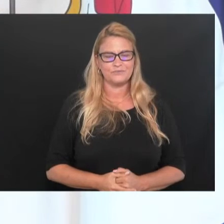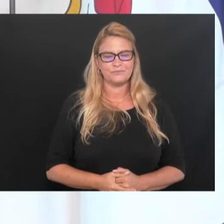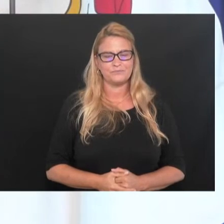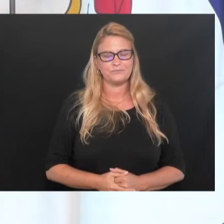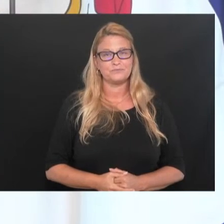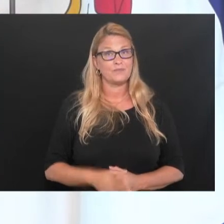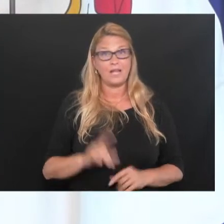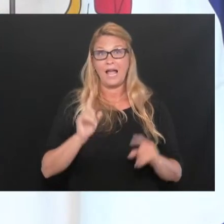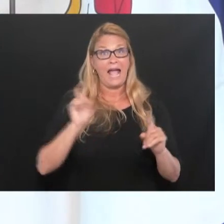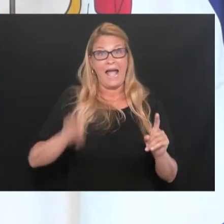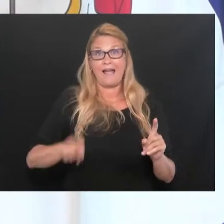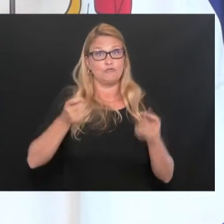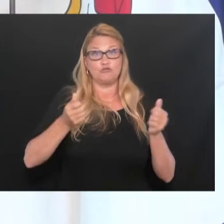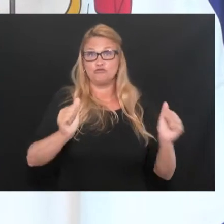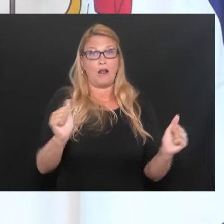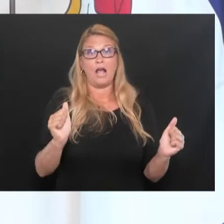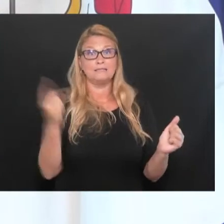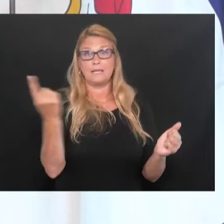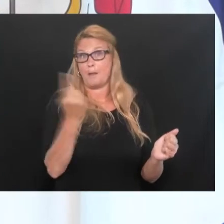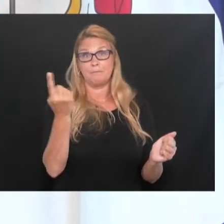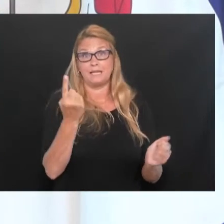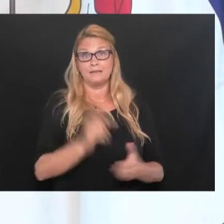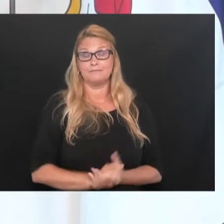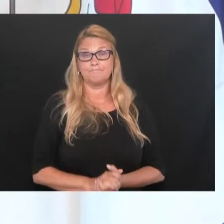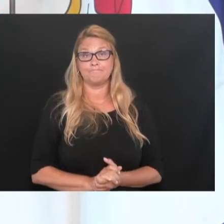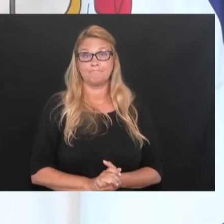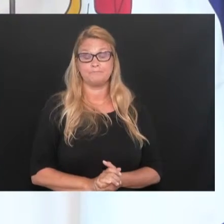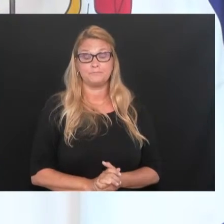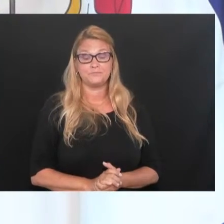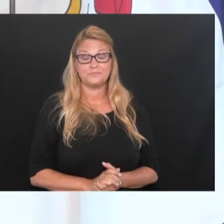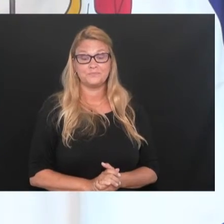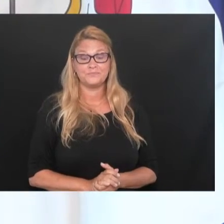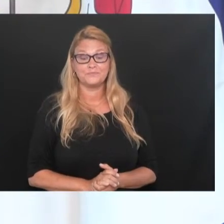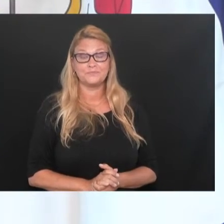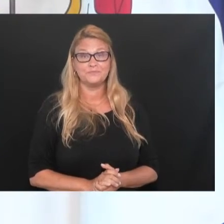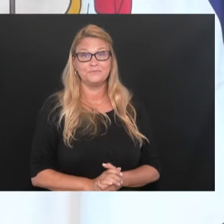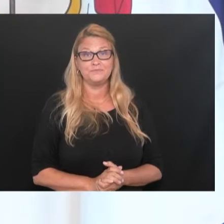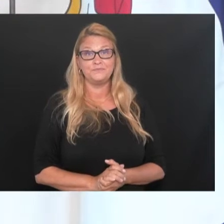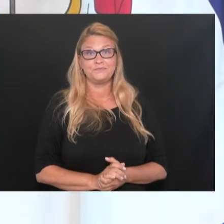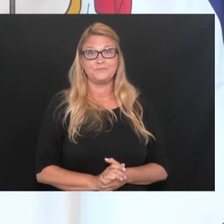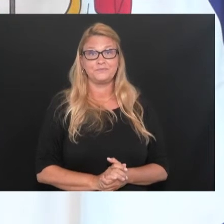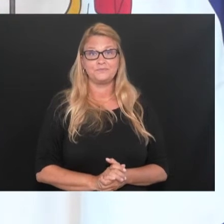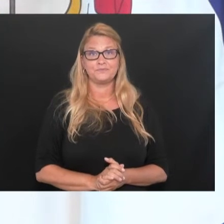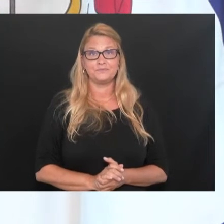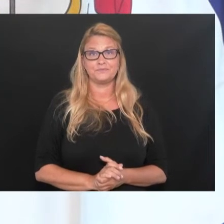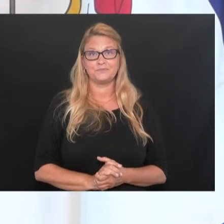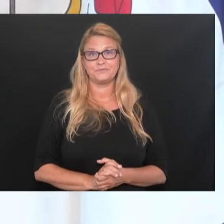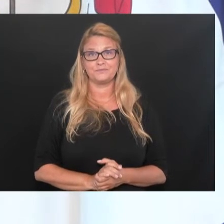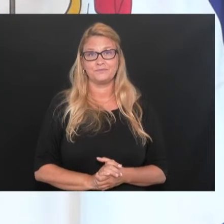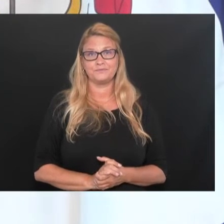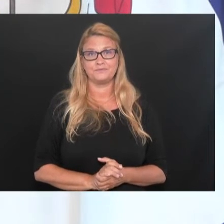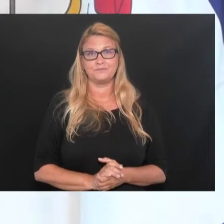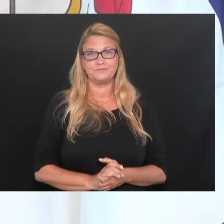got to try. Kenny, now listen, and everyone listen to me on just this.